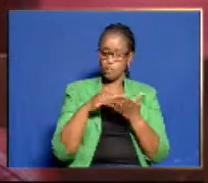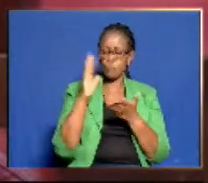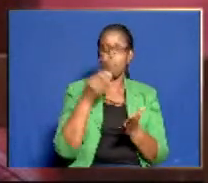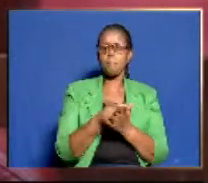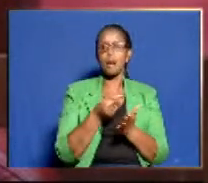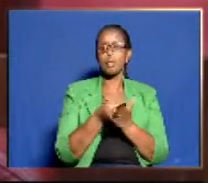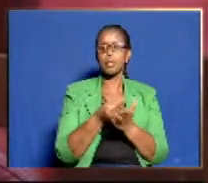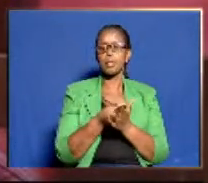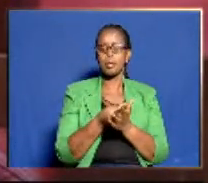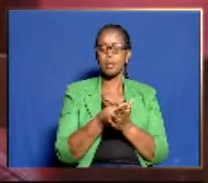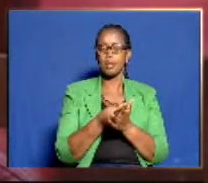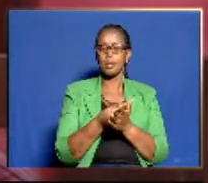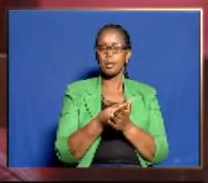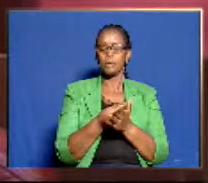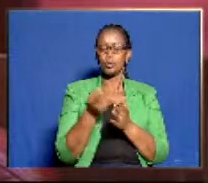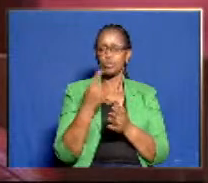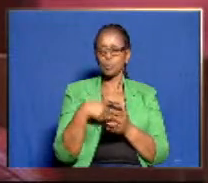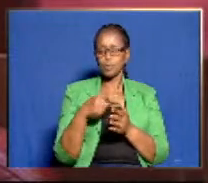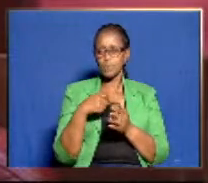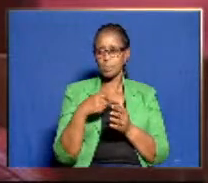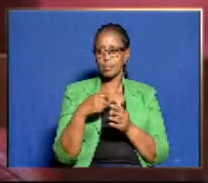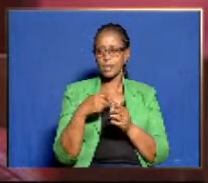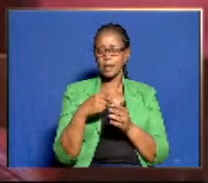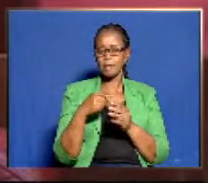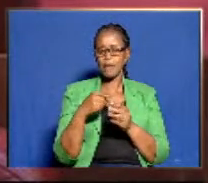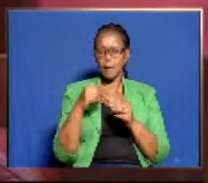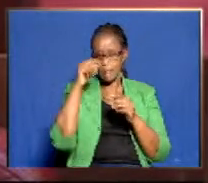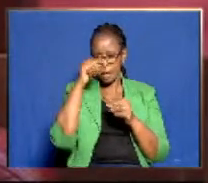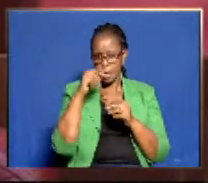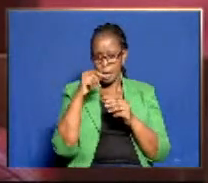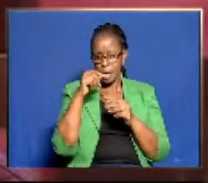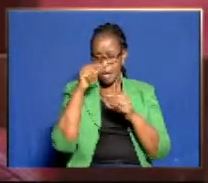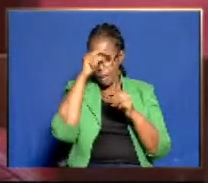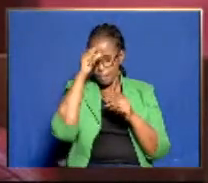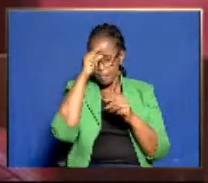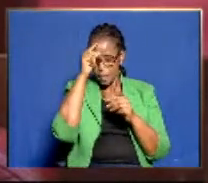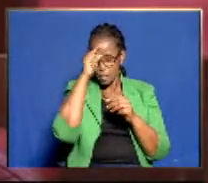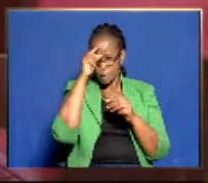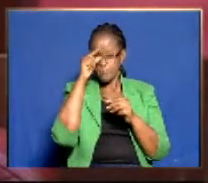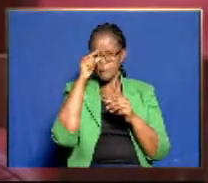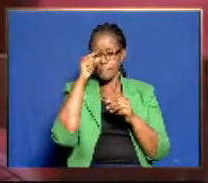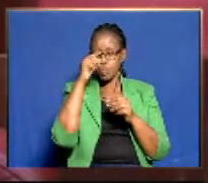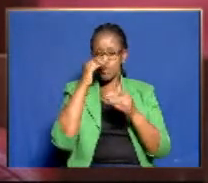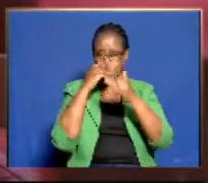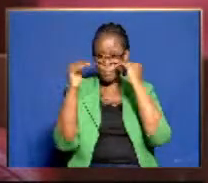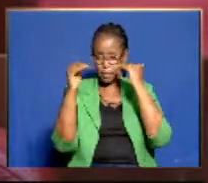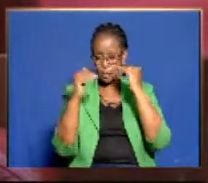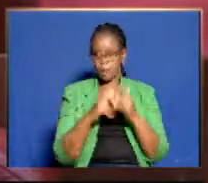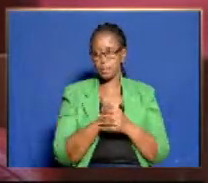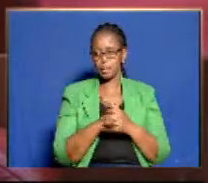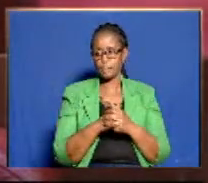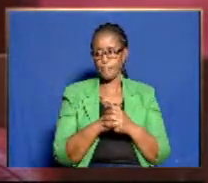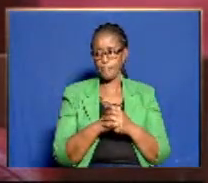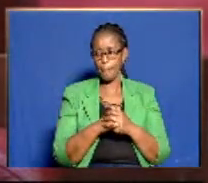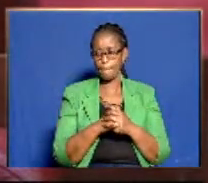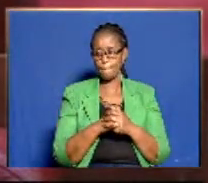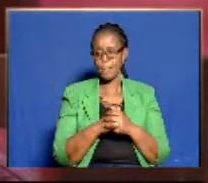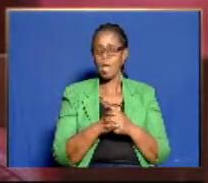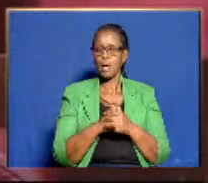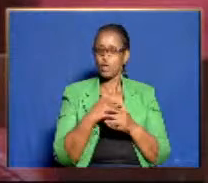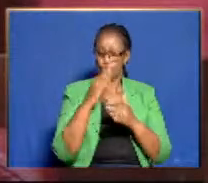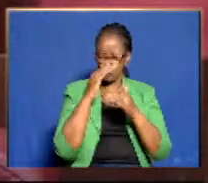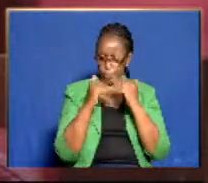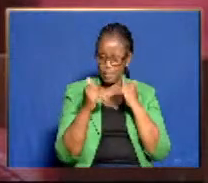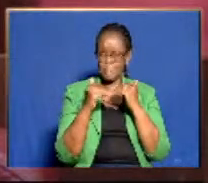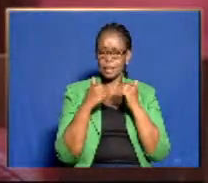the state-funded universities. We have universities in this country that have not found enough resources to